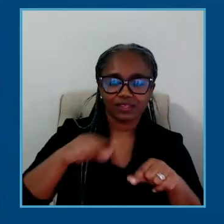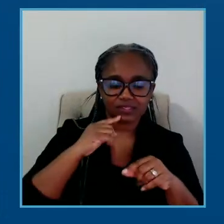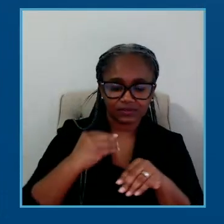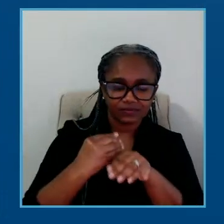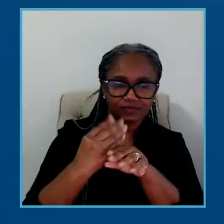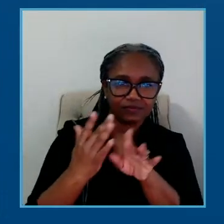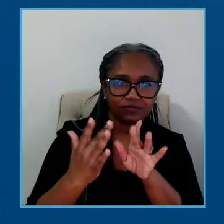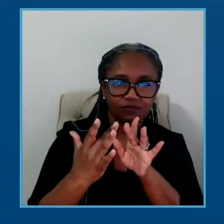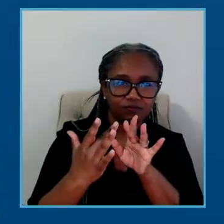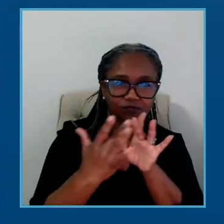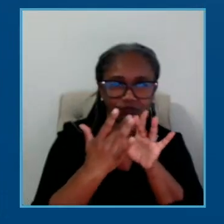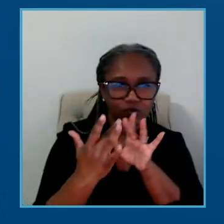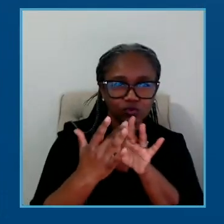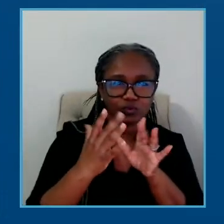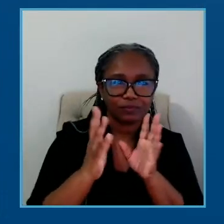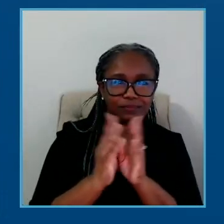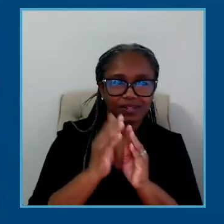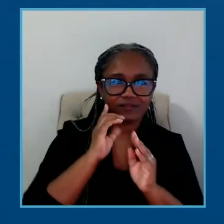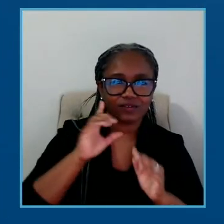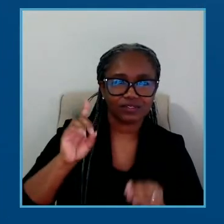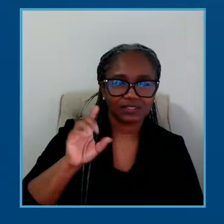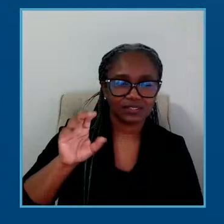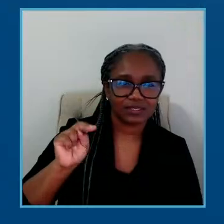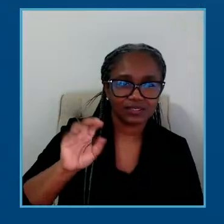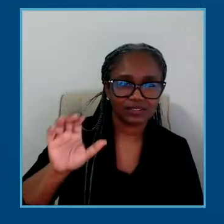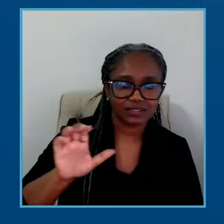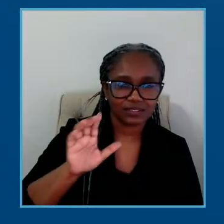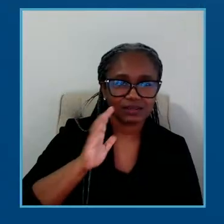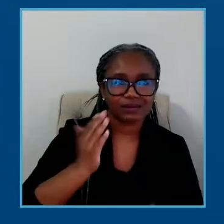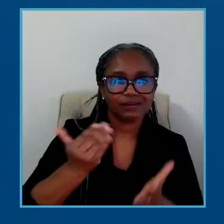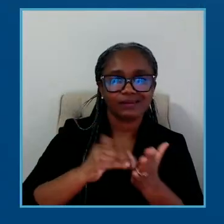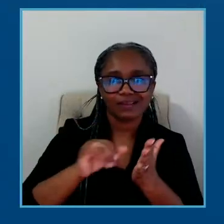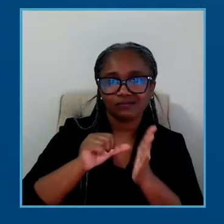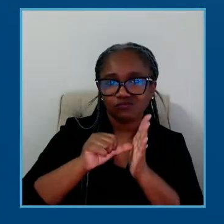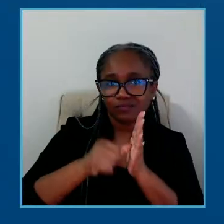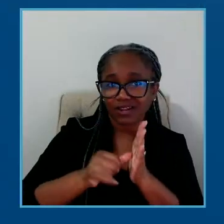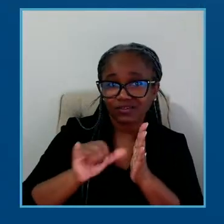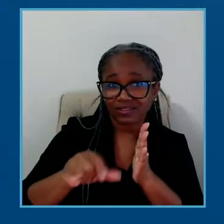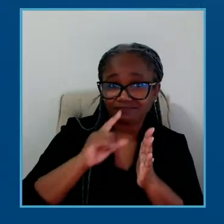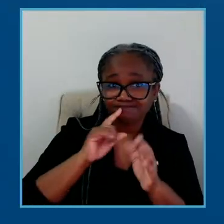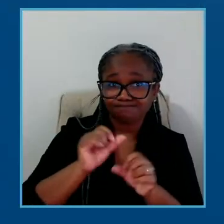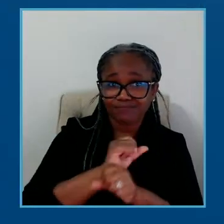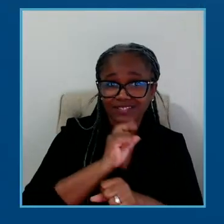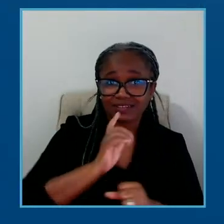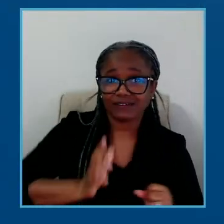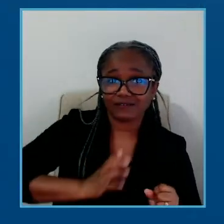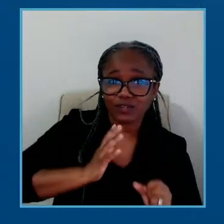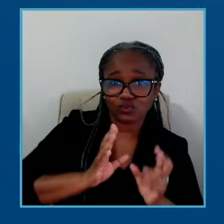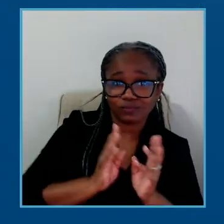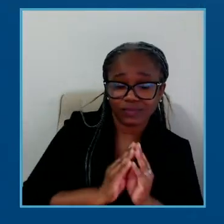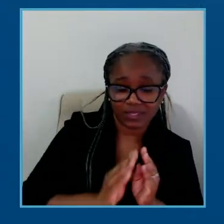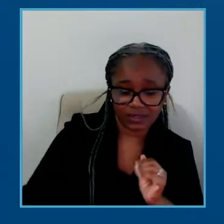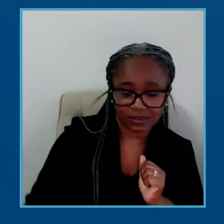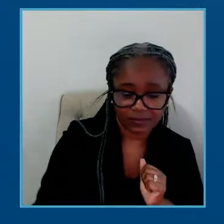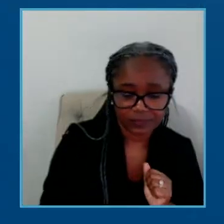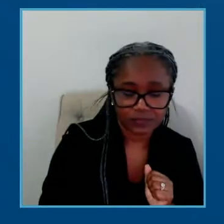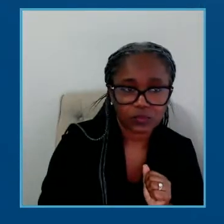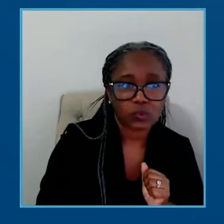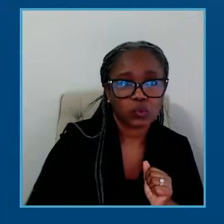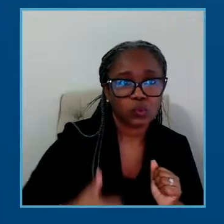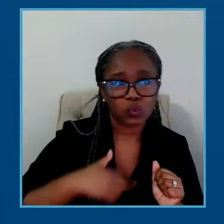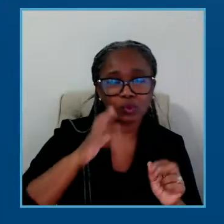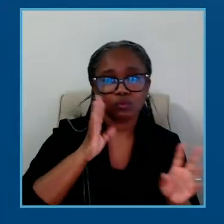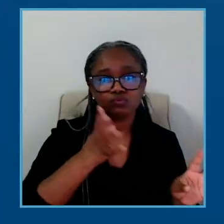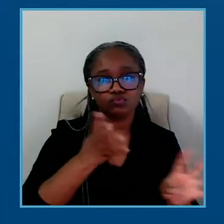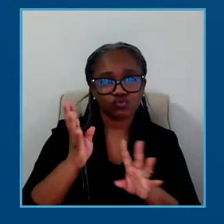reminder, this is an official meeting of the committee. We are live streaming these proceedings on the DNC's YouTube channel, and these